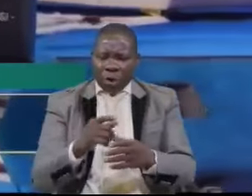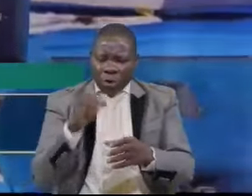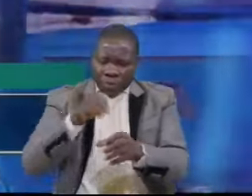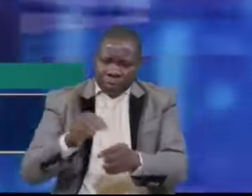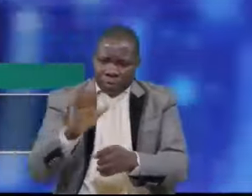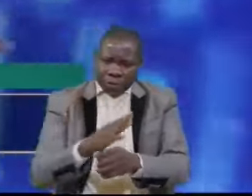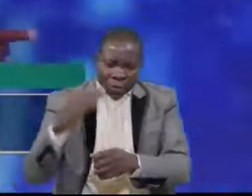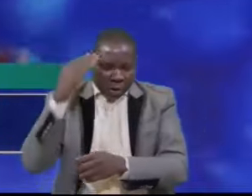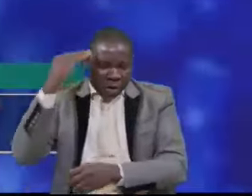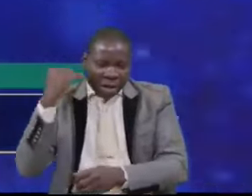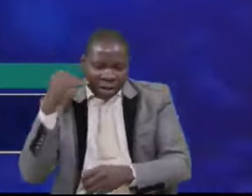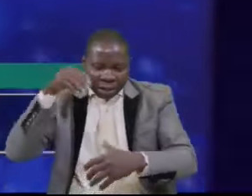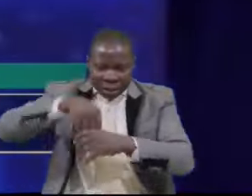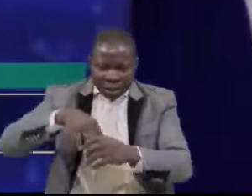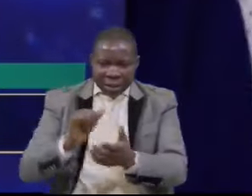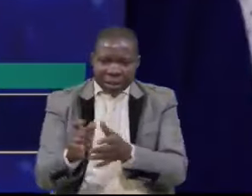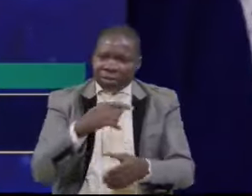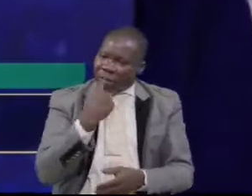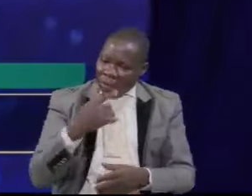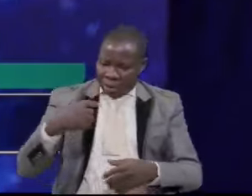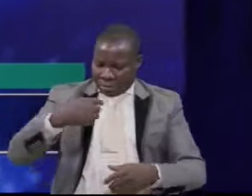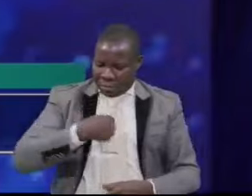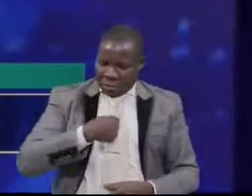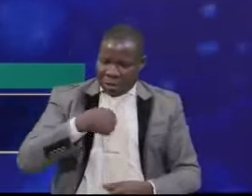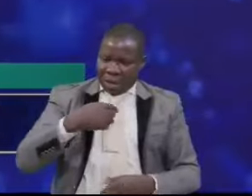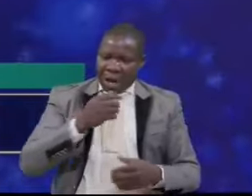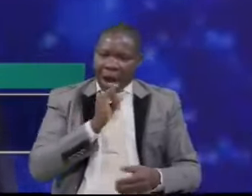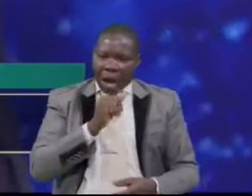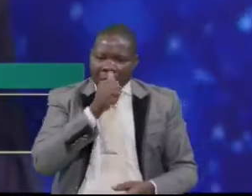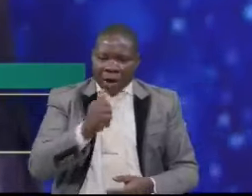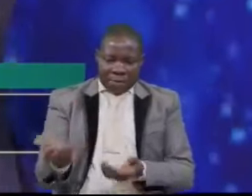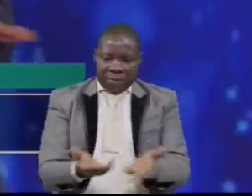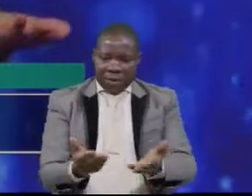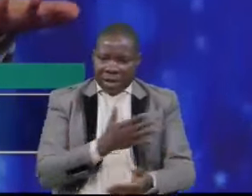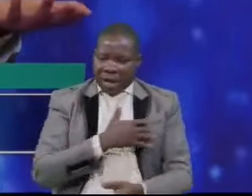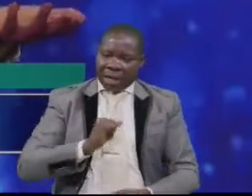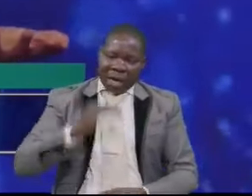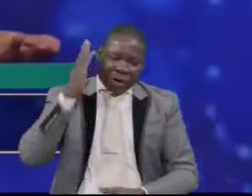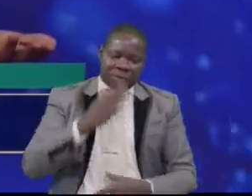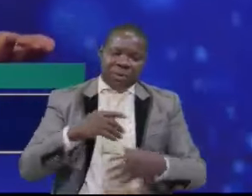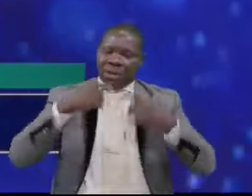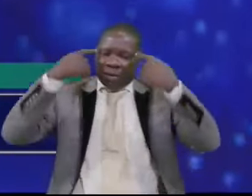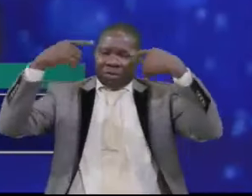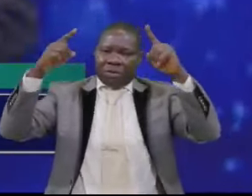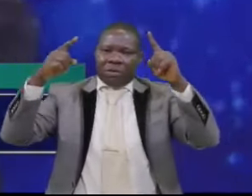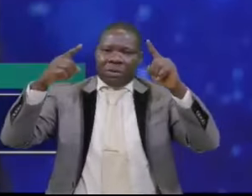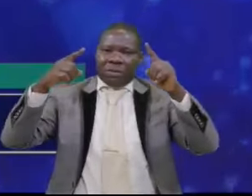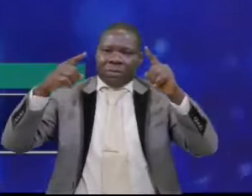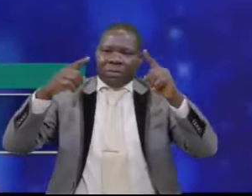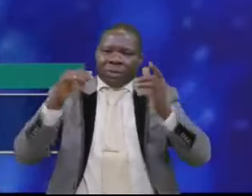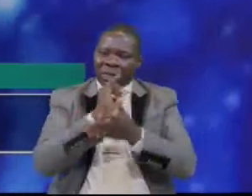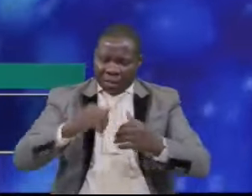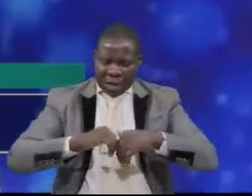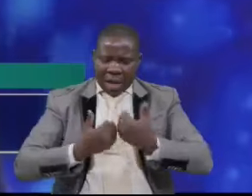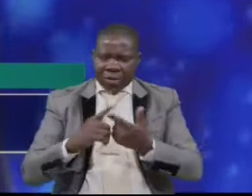am here and I will make it. Yes, that's how we succeed. But if you are